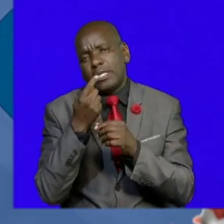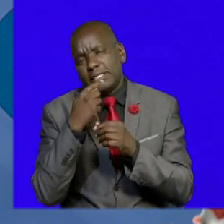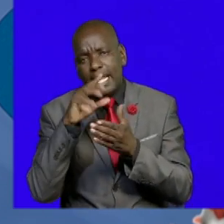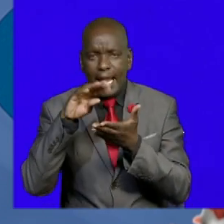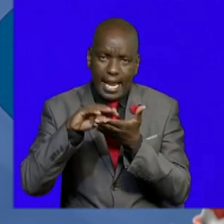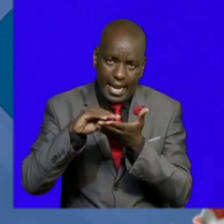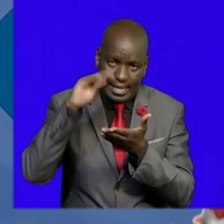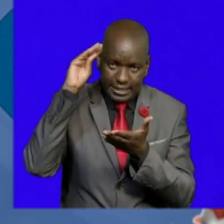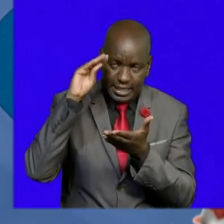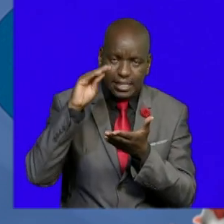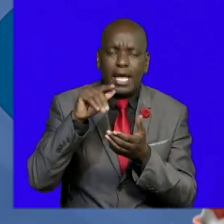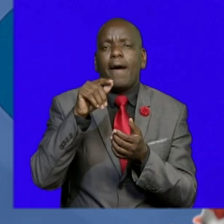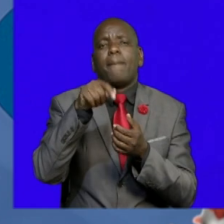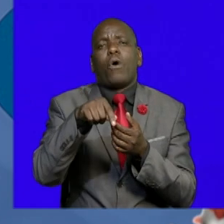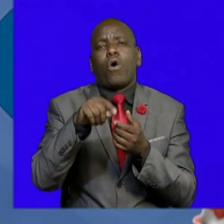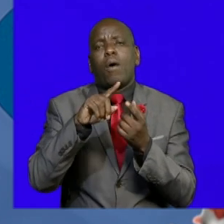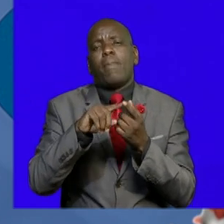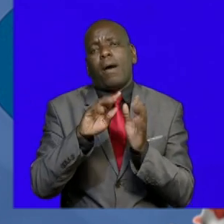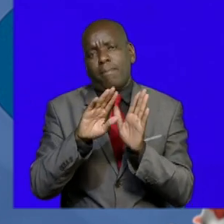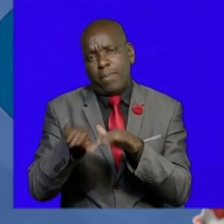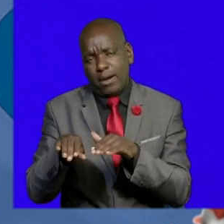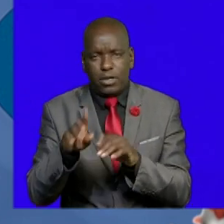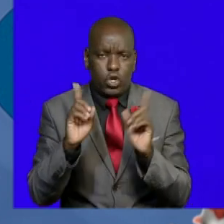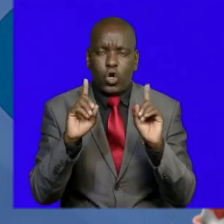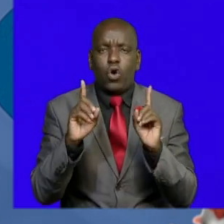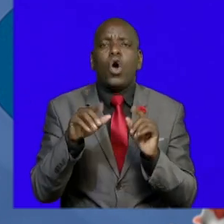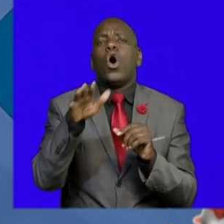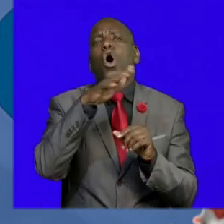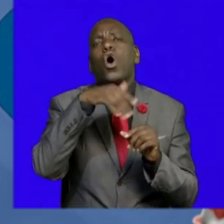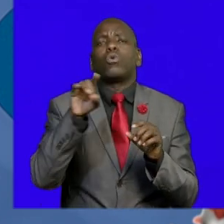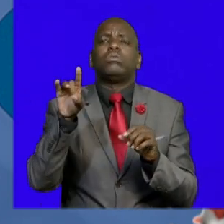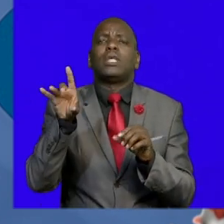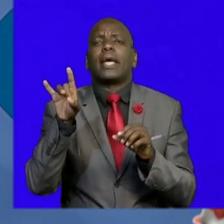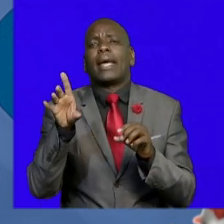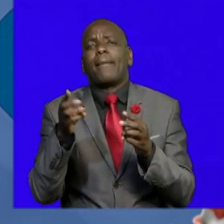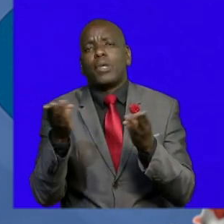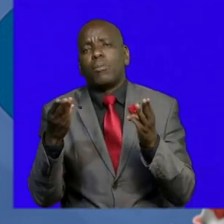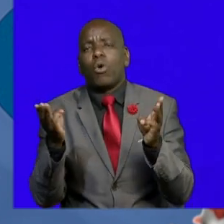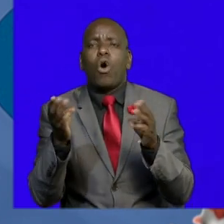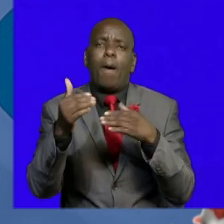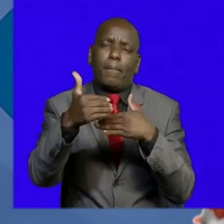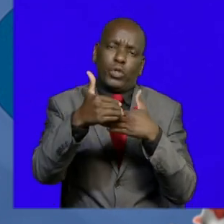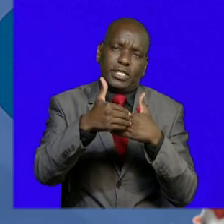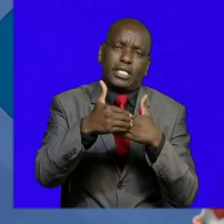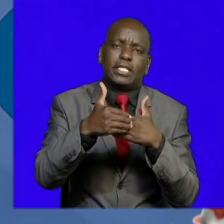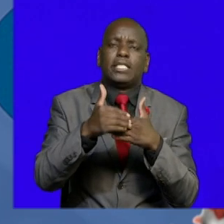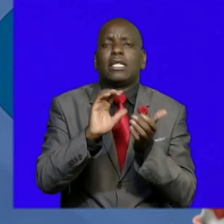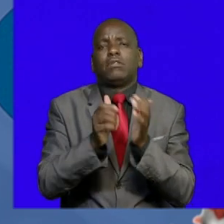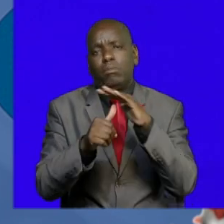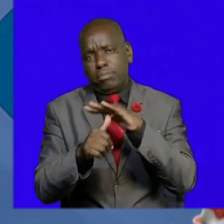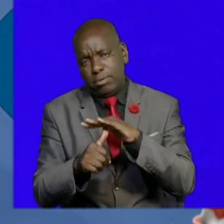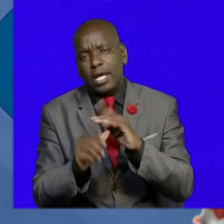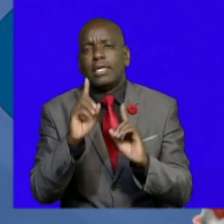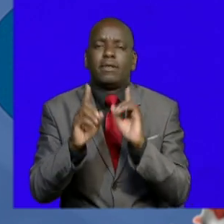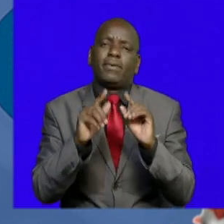lesson we cannot afford to ignore. All patients must be protected from unsafe